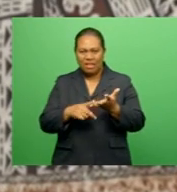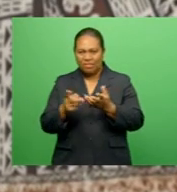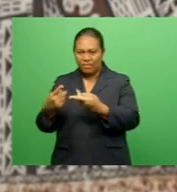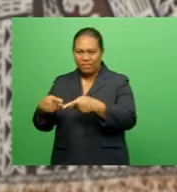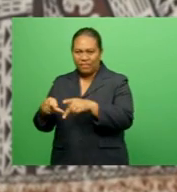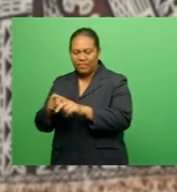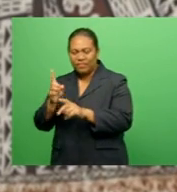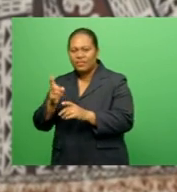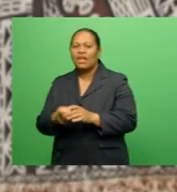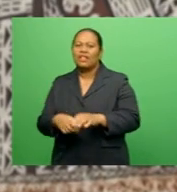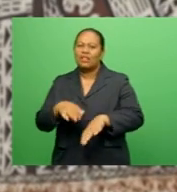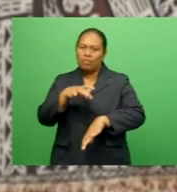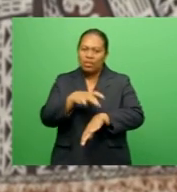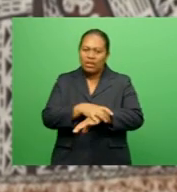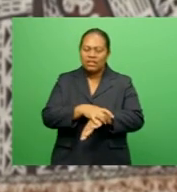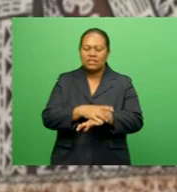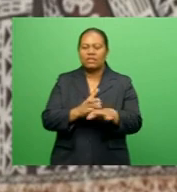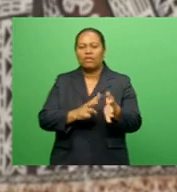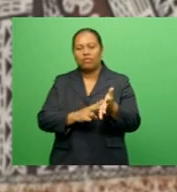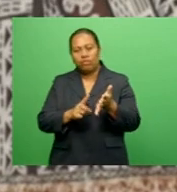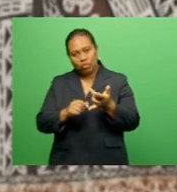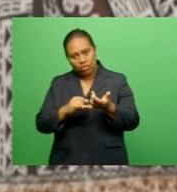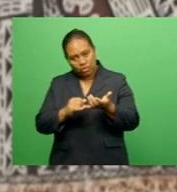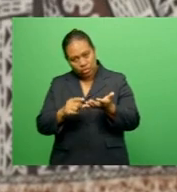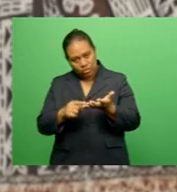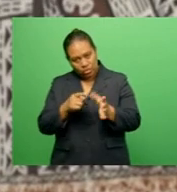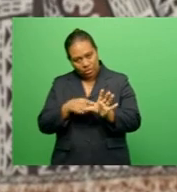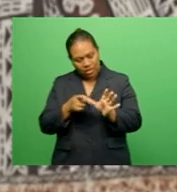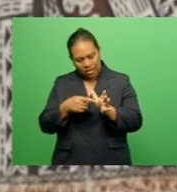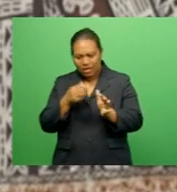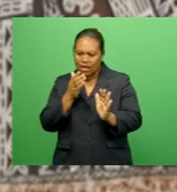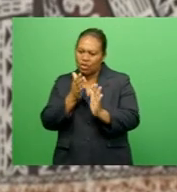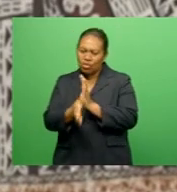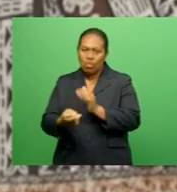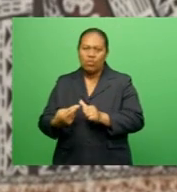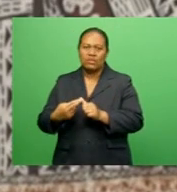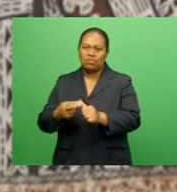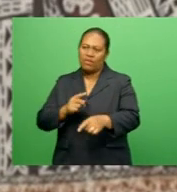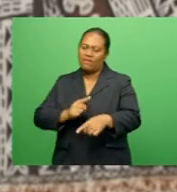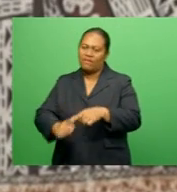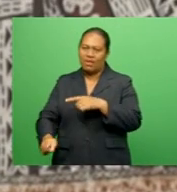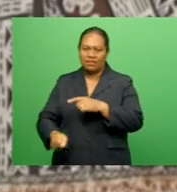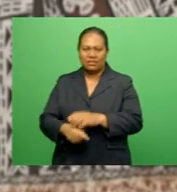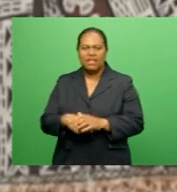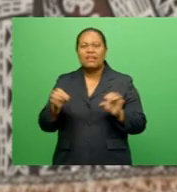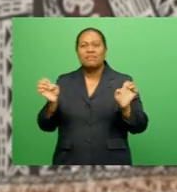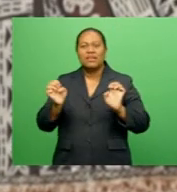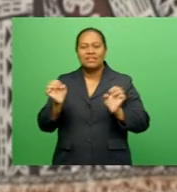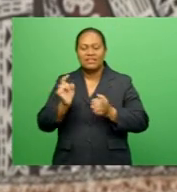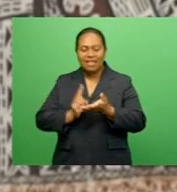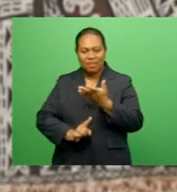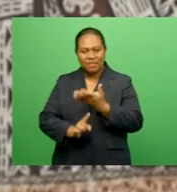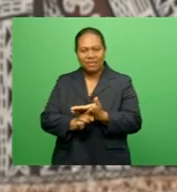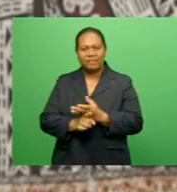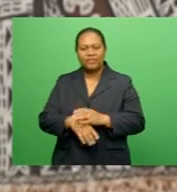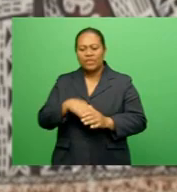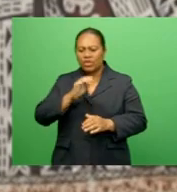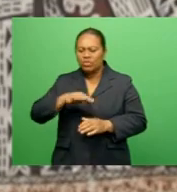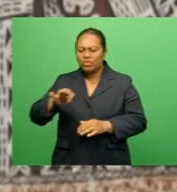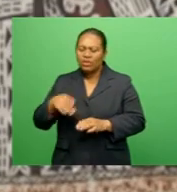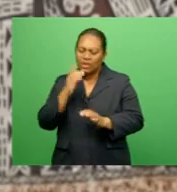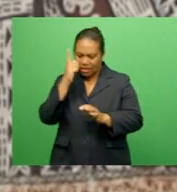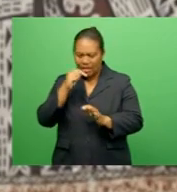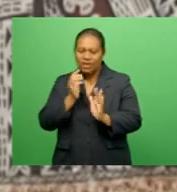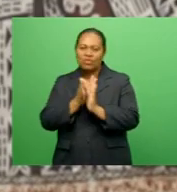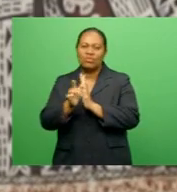at the Busuya Raralevu Police Post will be able to respond to emergencies more quickly. The children who attend the two